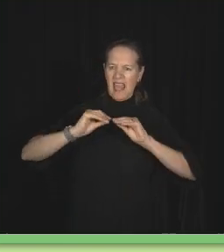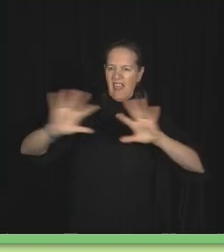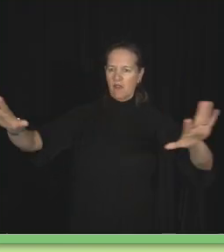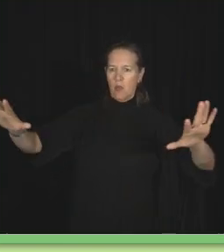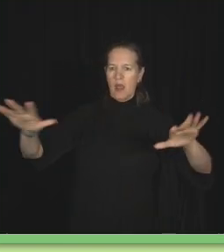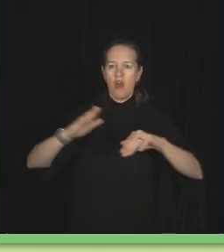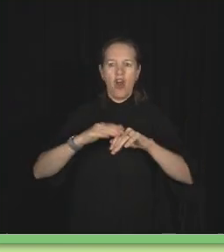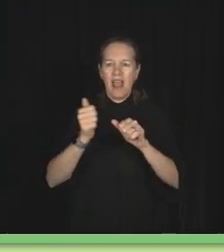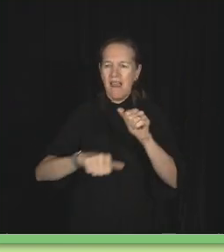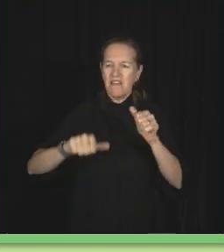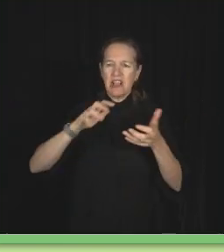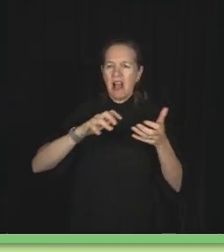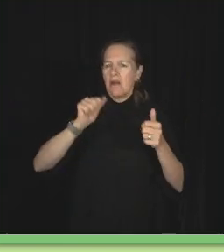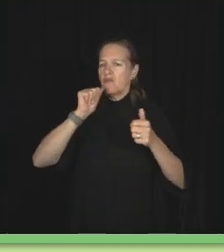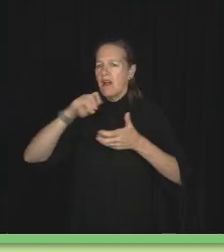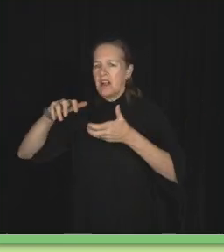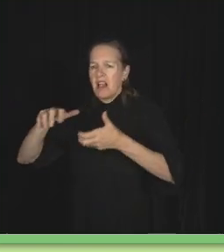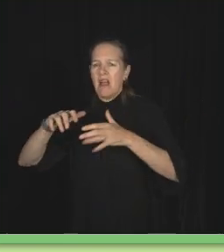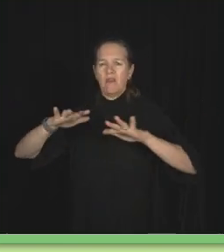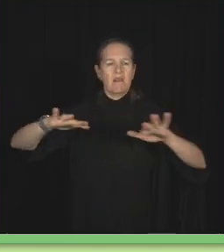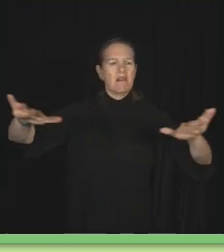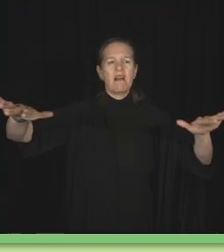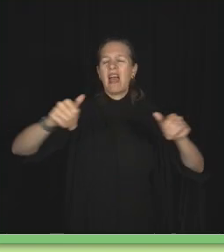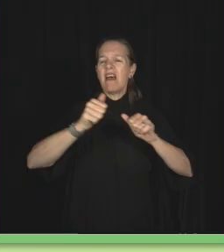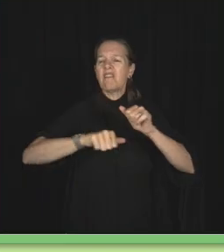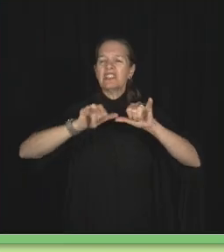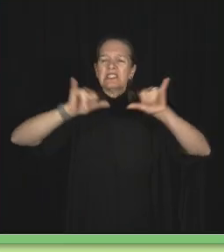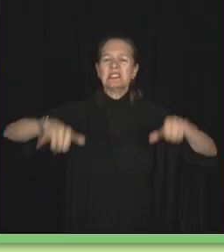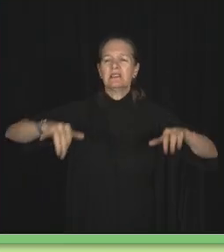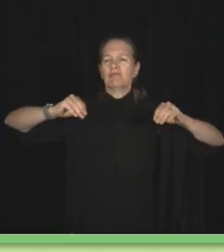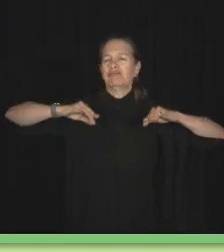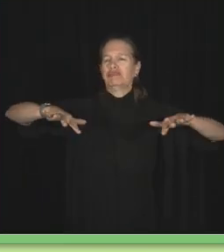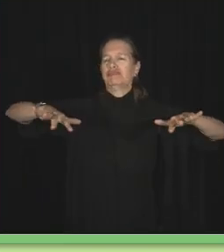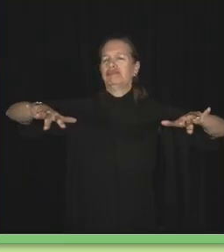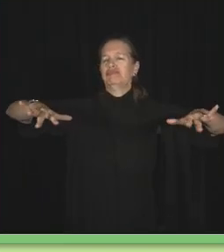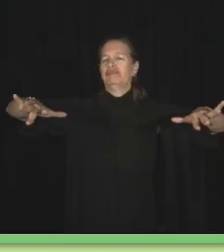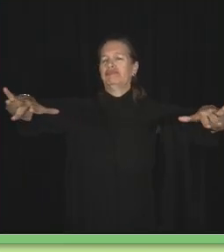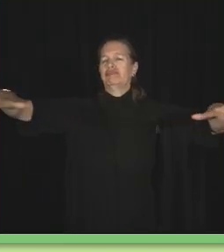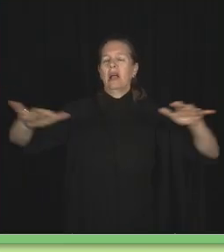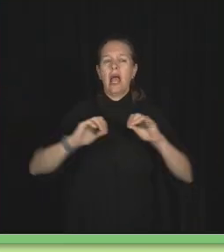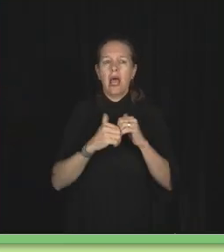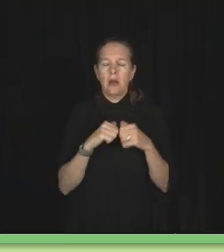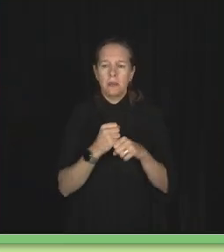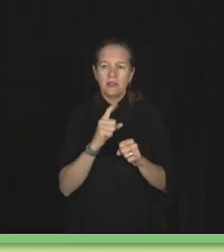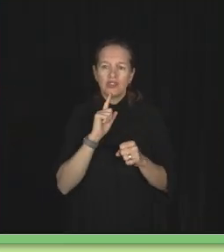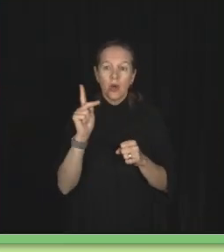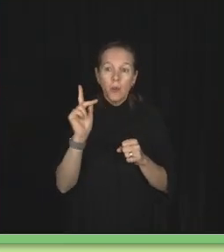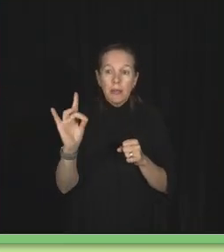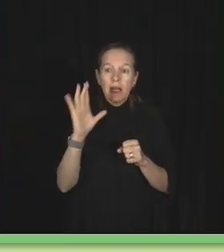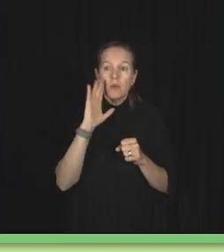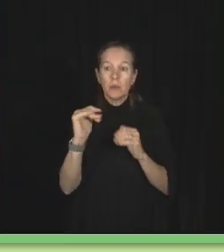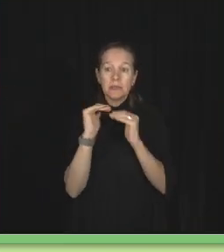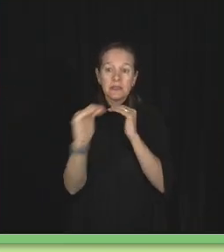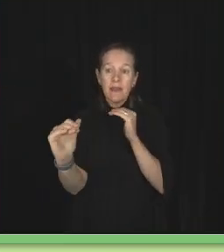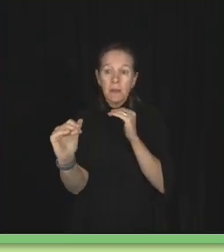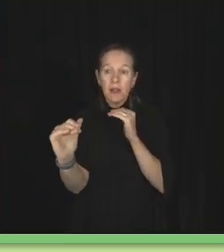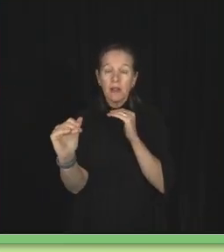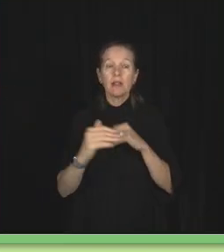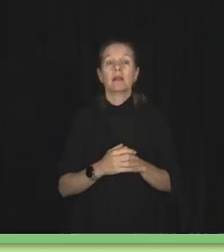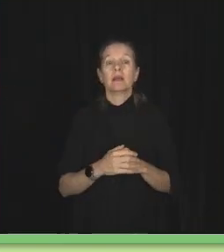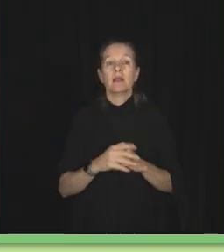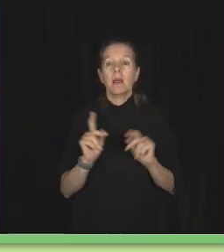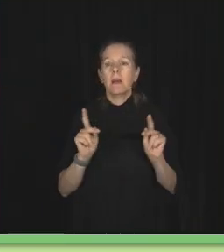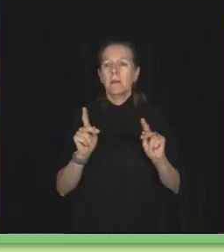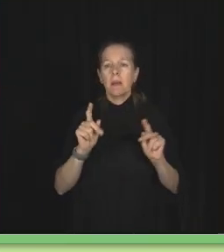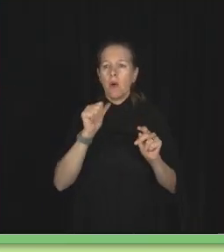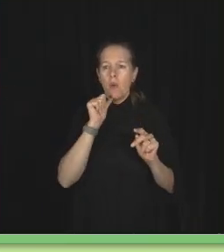every cloud, private cloud, on-premises system, and so on. And how do we make sure that Kubernetes is going to be stable and like people aren't going to